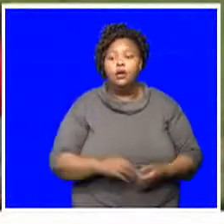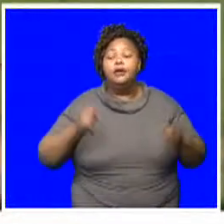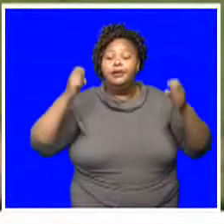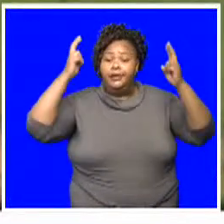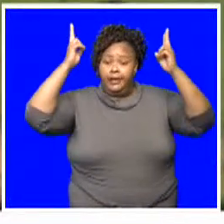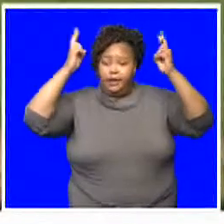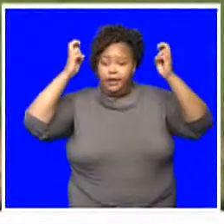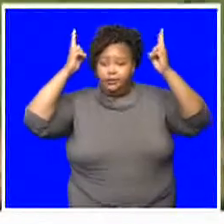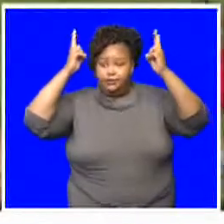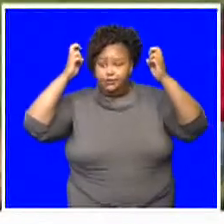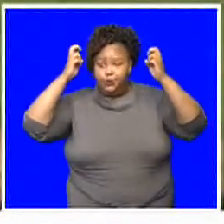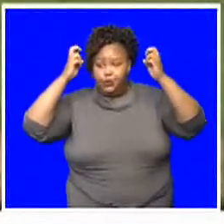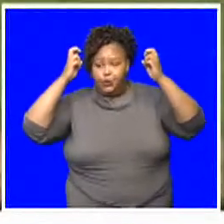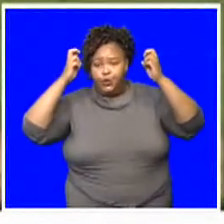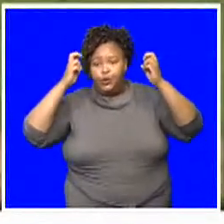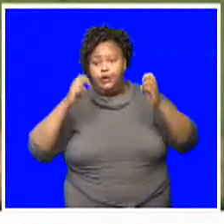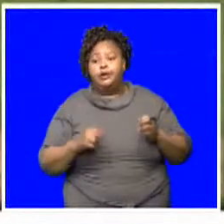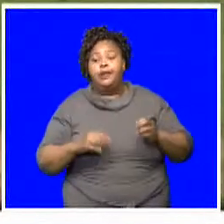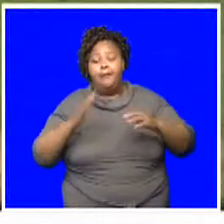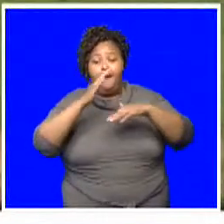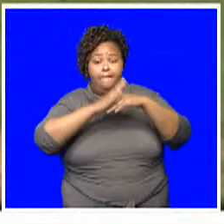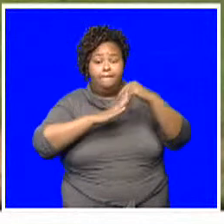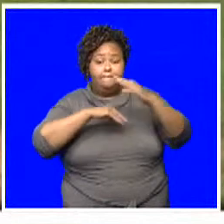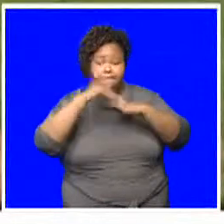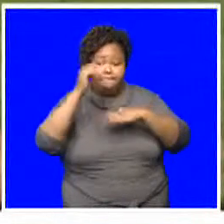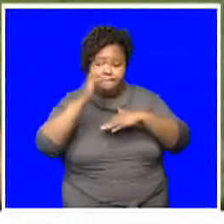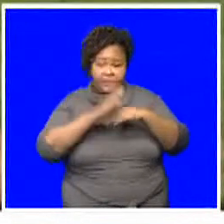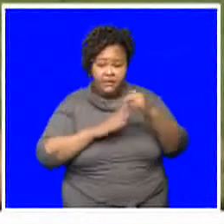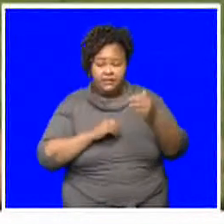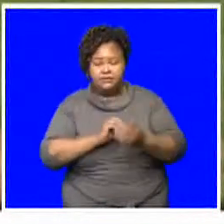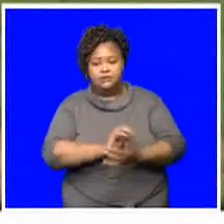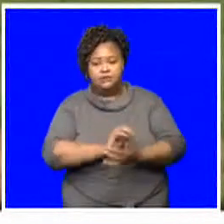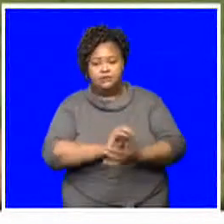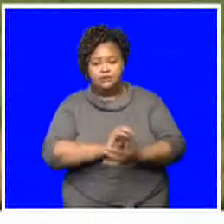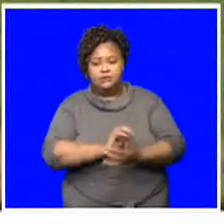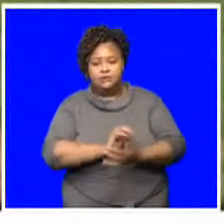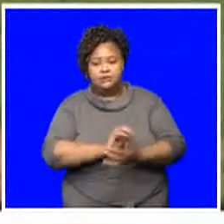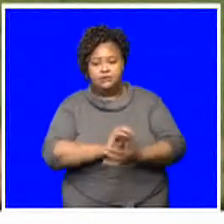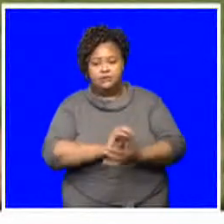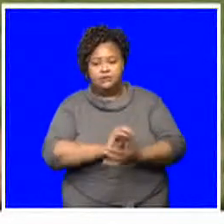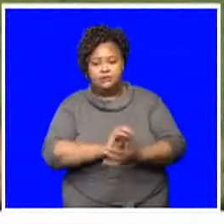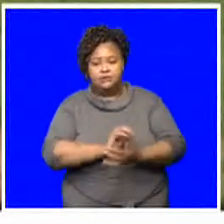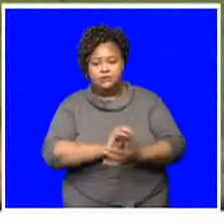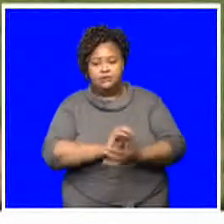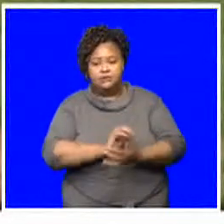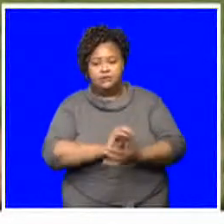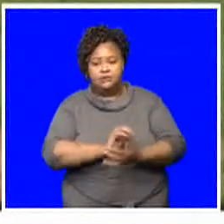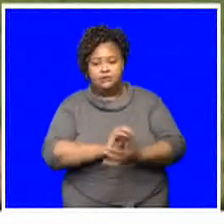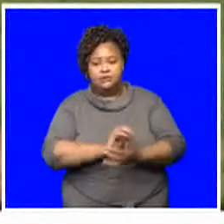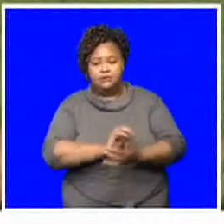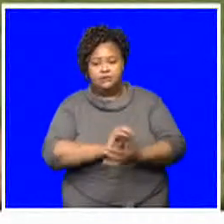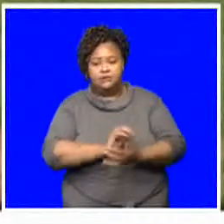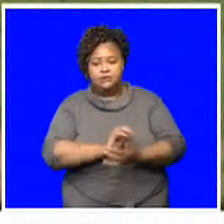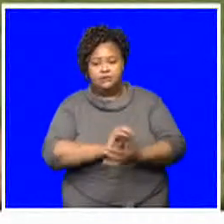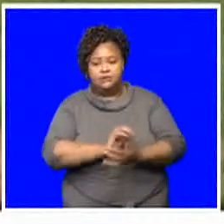infrastructure at development. Every time you build a house, and